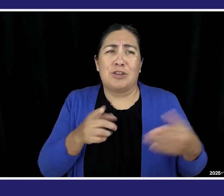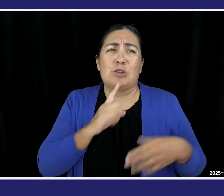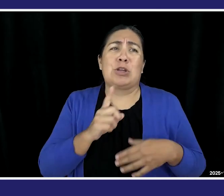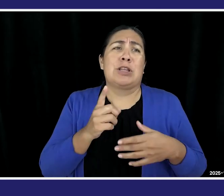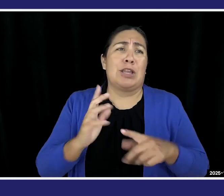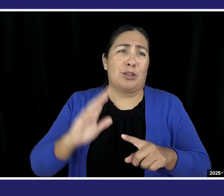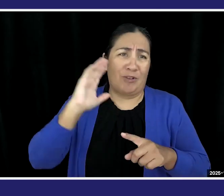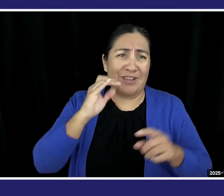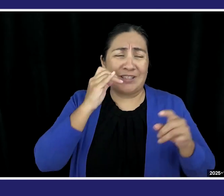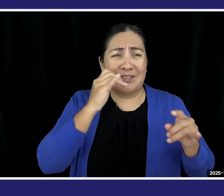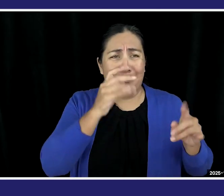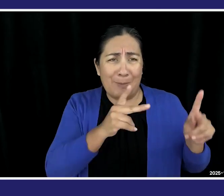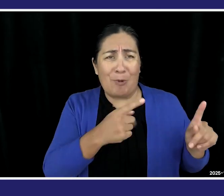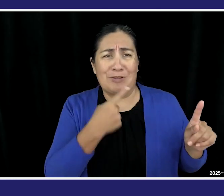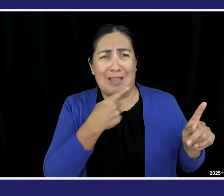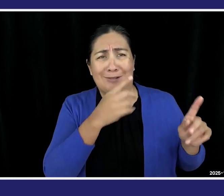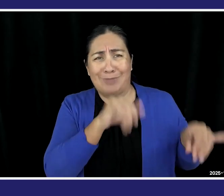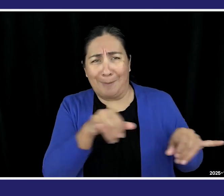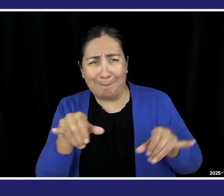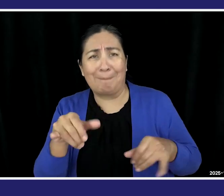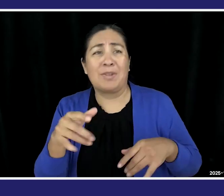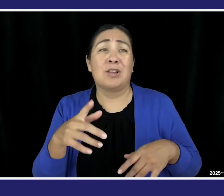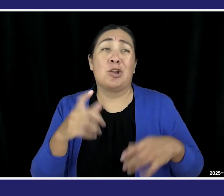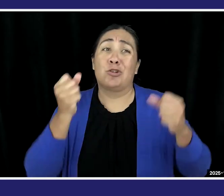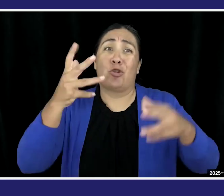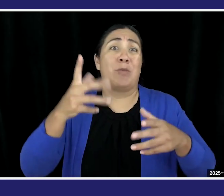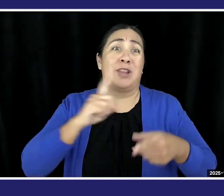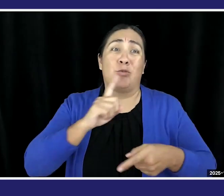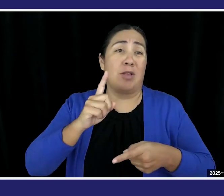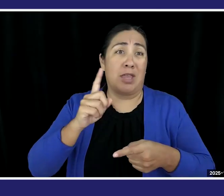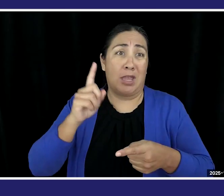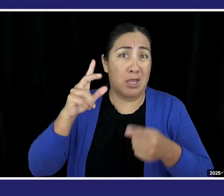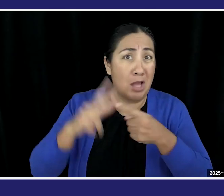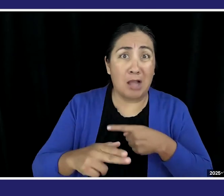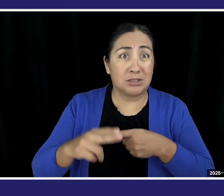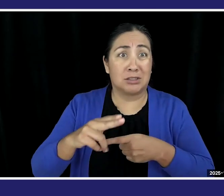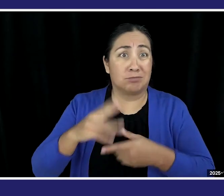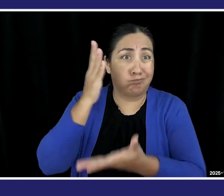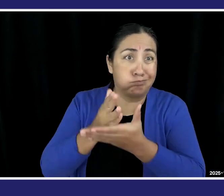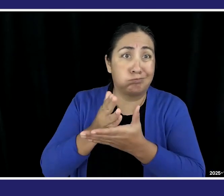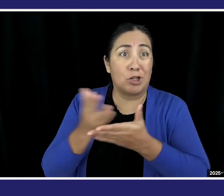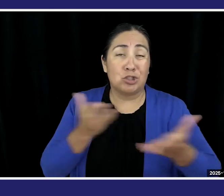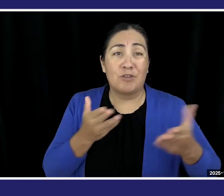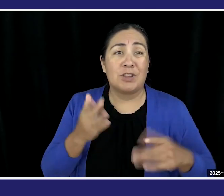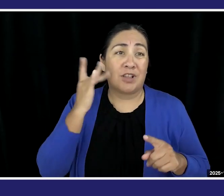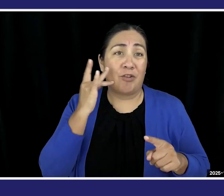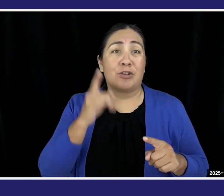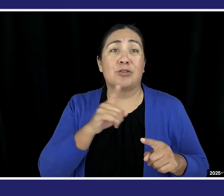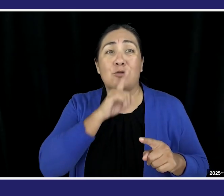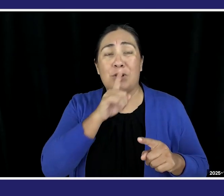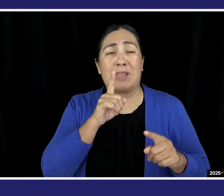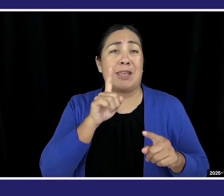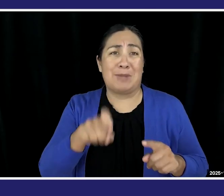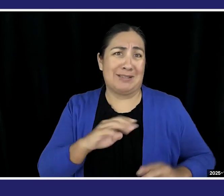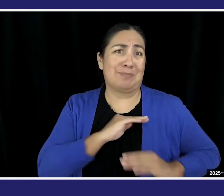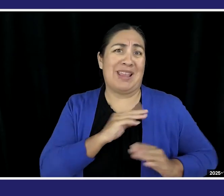And lots of health systems are having challenges being able to meet demand. And so being able to meet children and youth where they're at is really important.